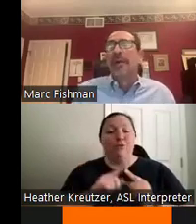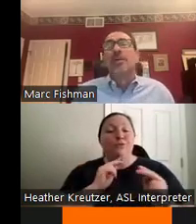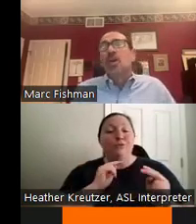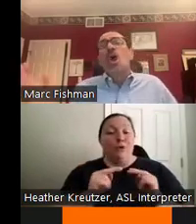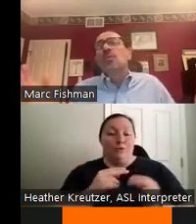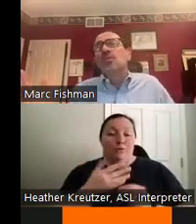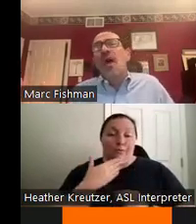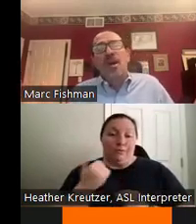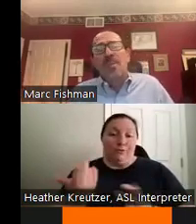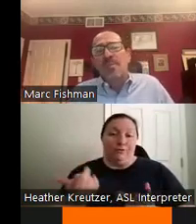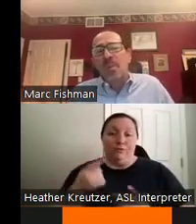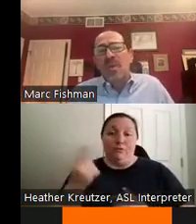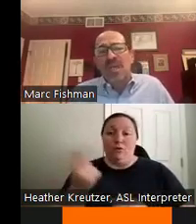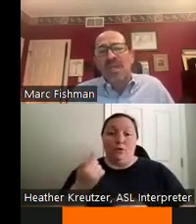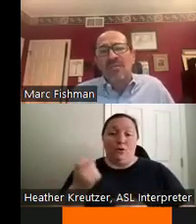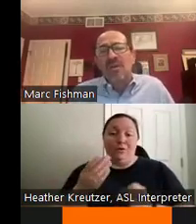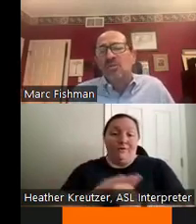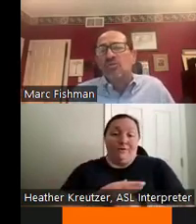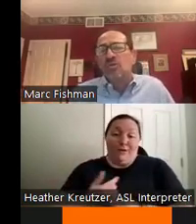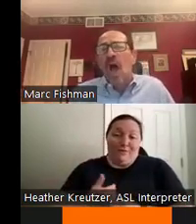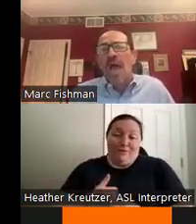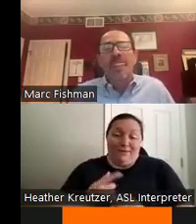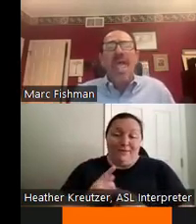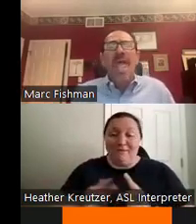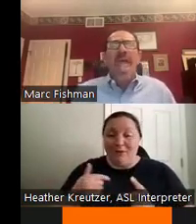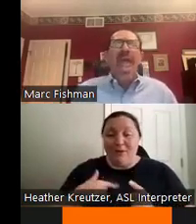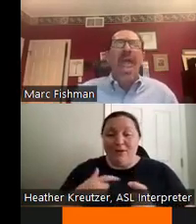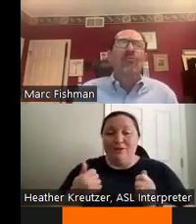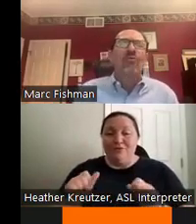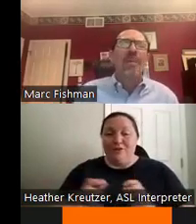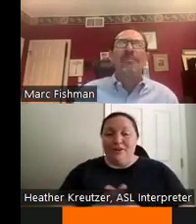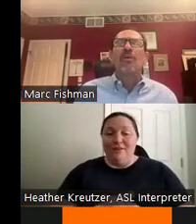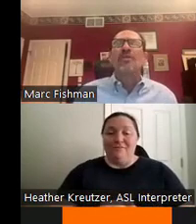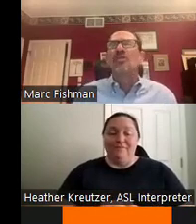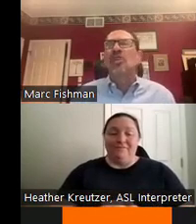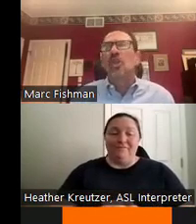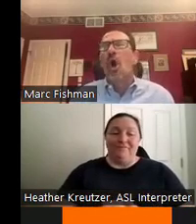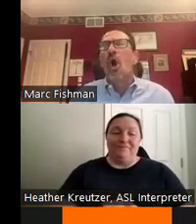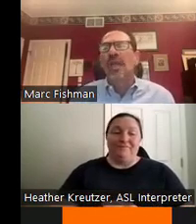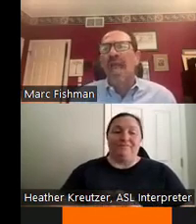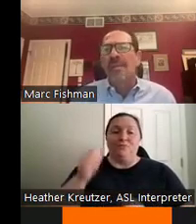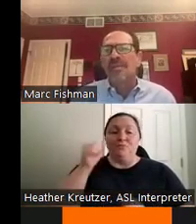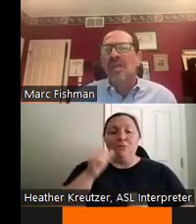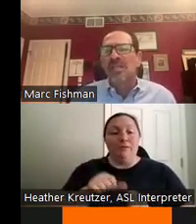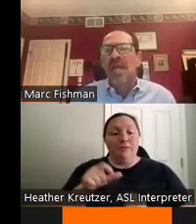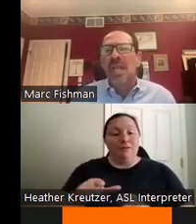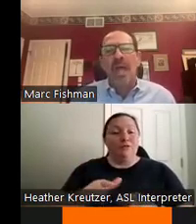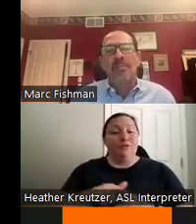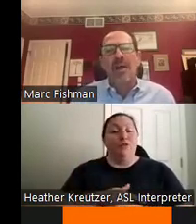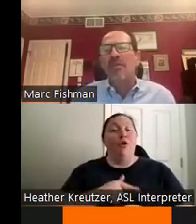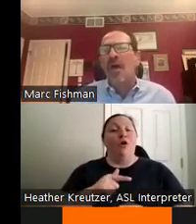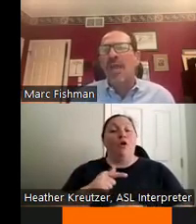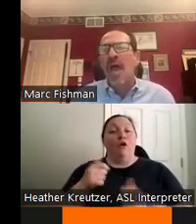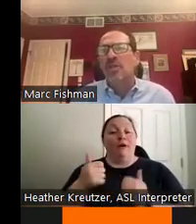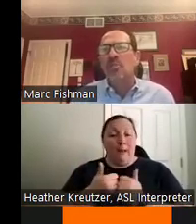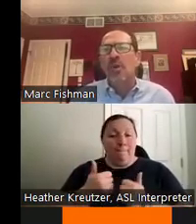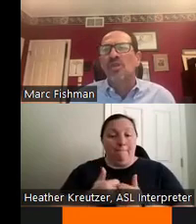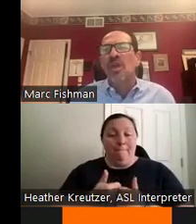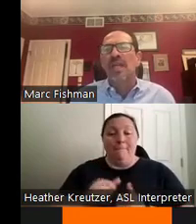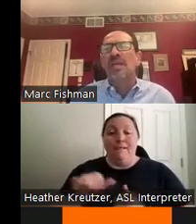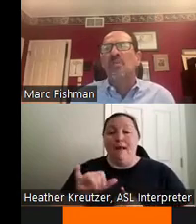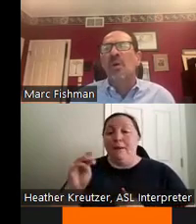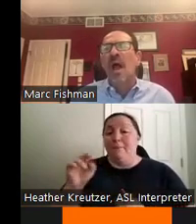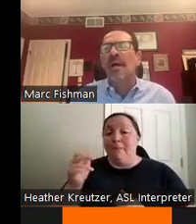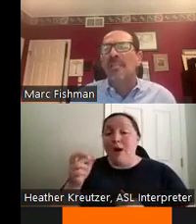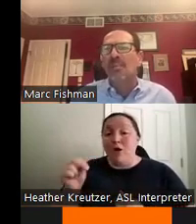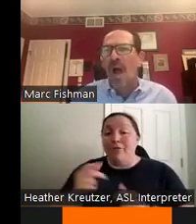be better. You can always fire me, but we can give it a try. And remember, this is a long game, as I say a lot, marathon, not a